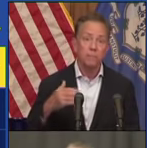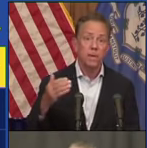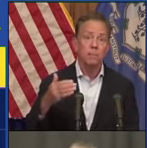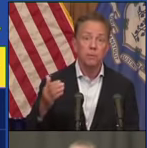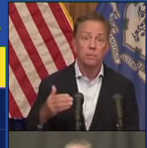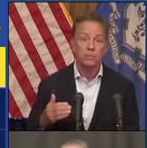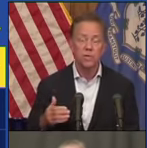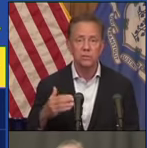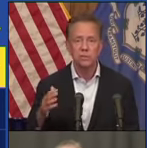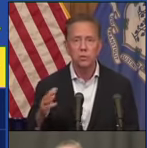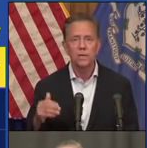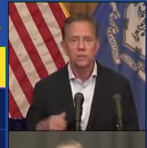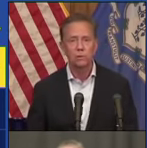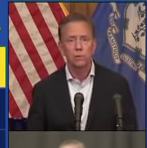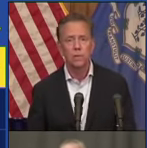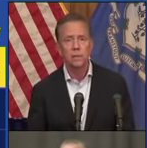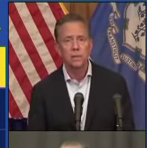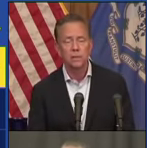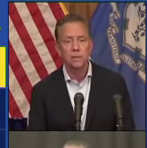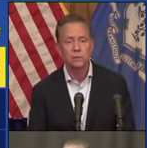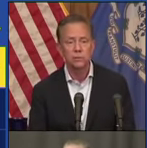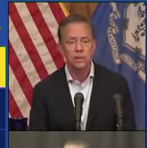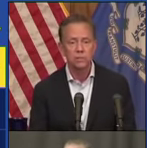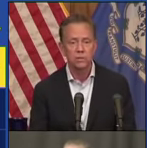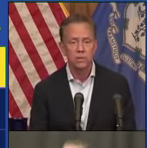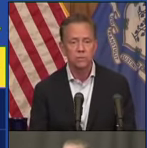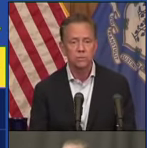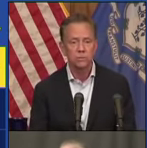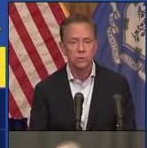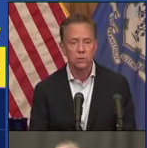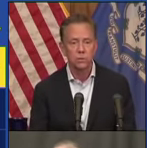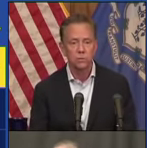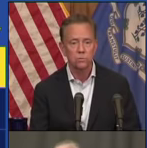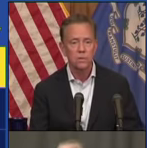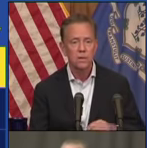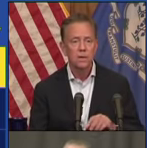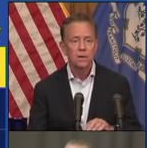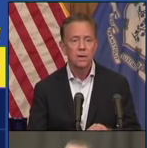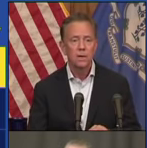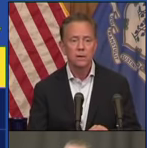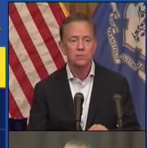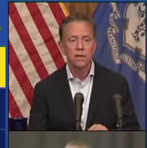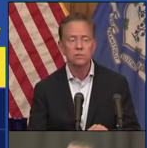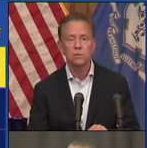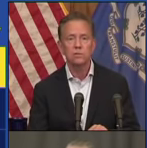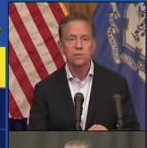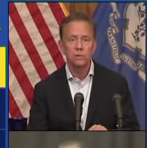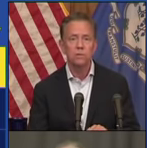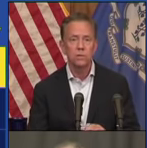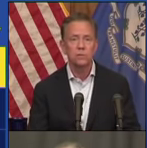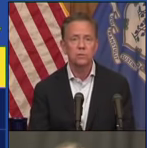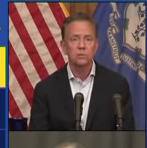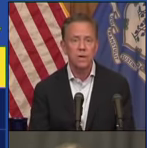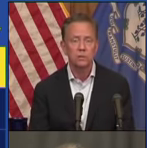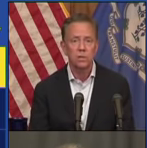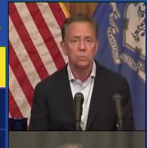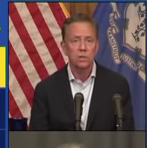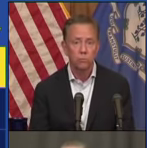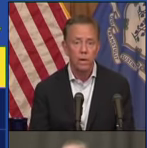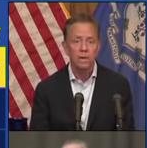remembering, many people have been tested twice, so we're really a little under 10% in terms of our totals. Deaths are at single digits,